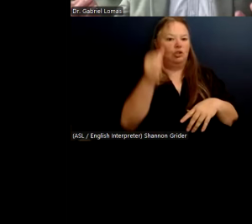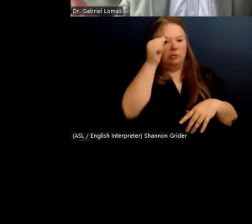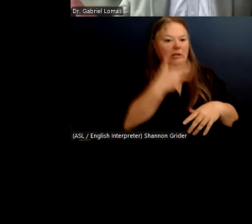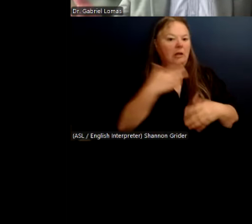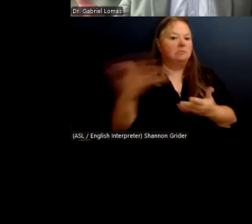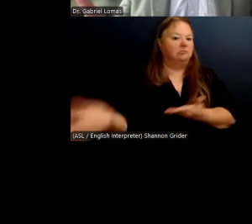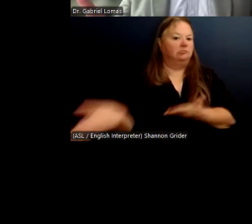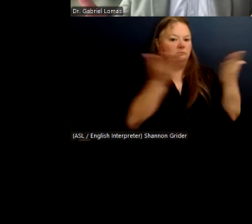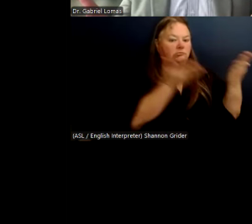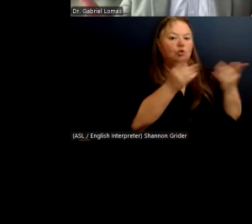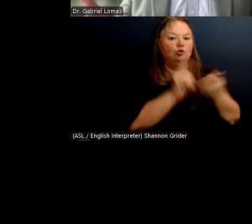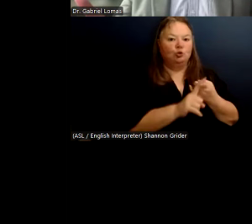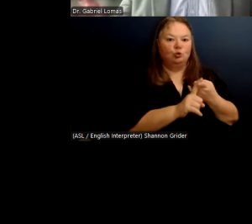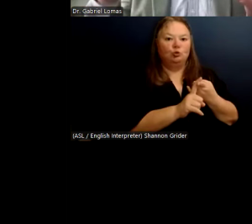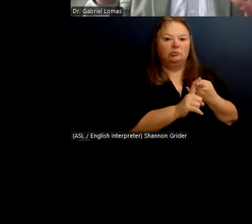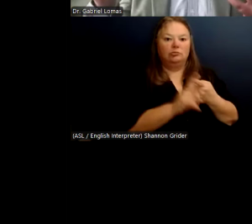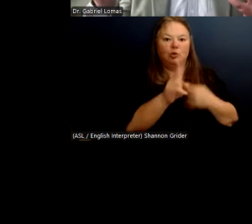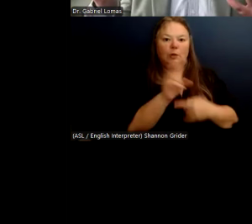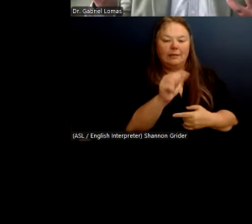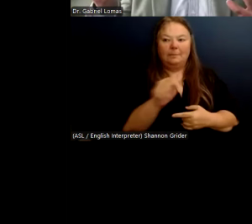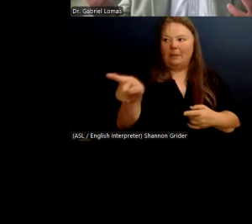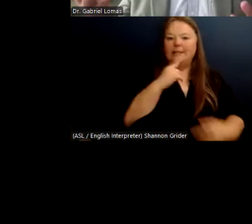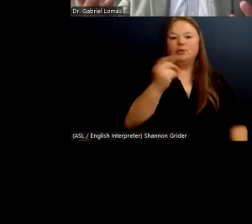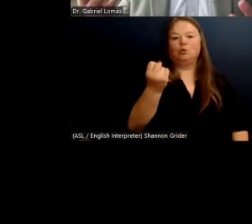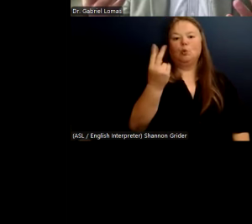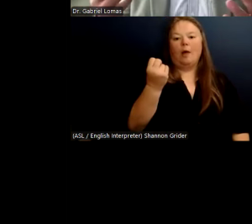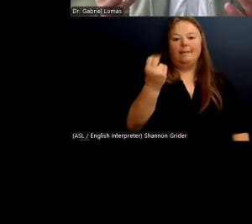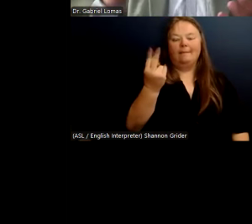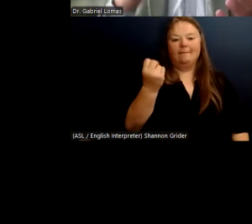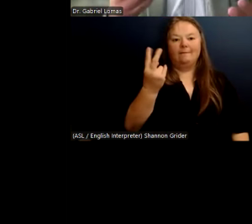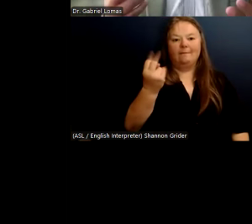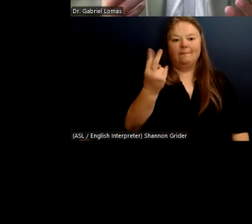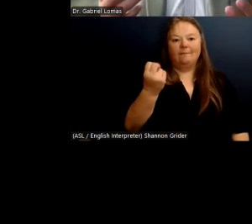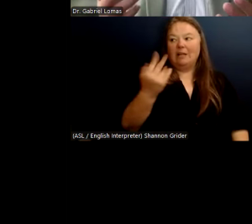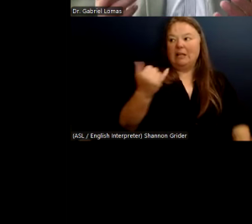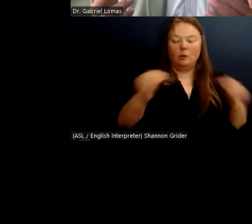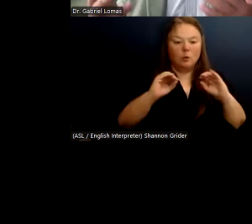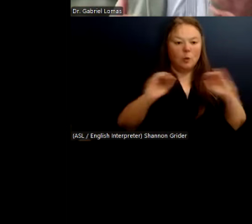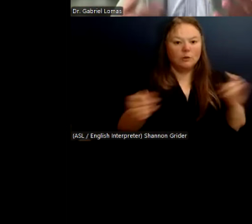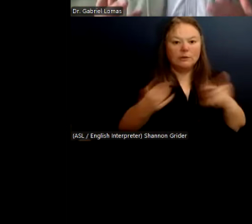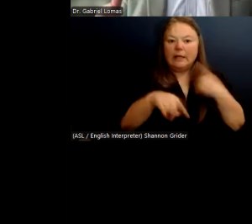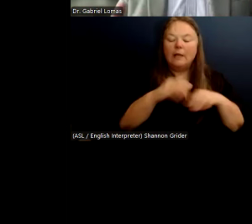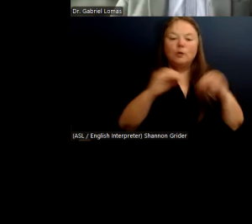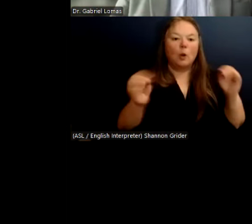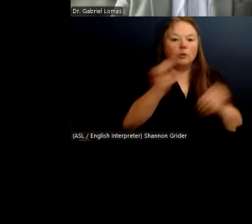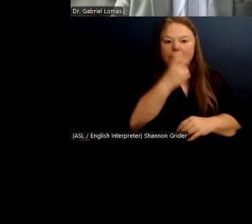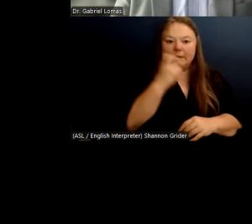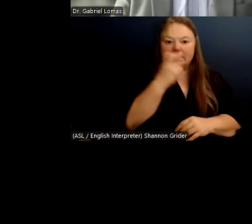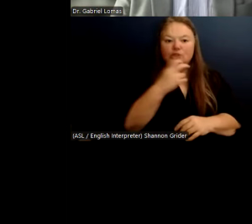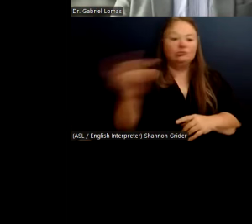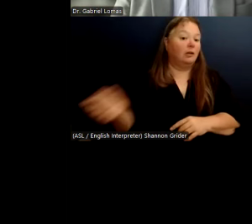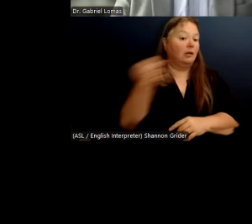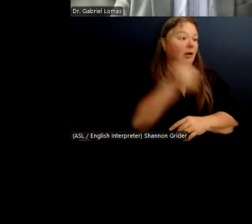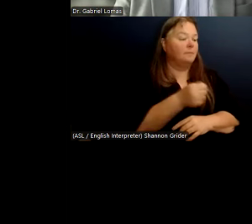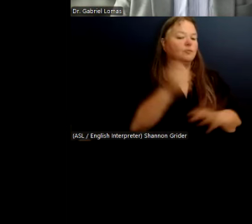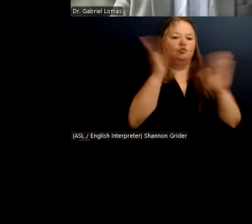he's already like 12 years old, and he doesn't have any sign language and doesn't have any speech, and so he gets in trouble with the law,